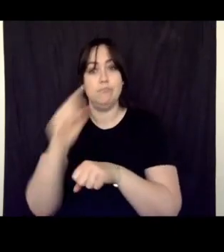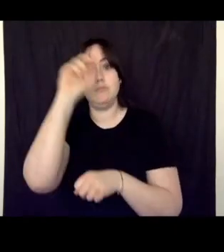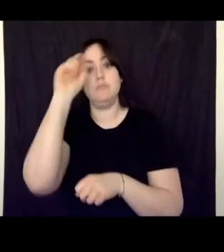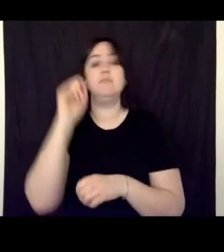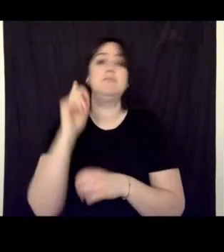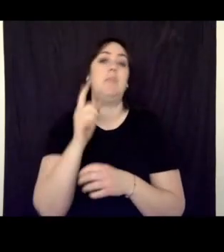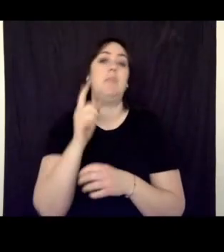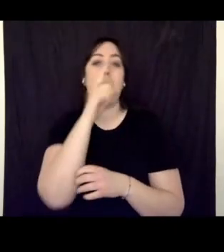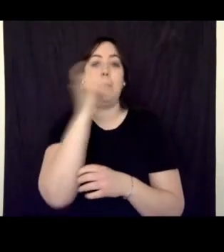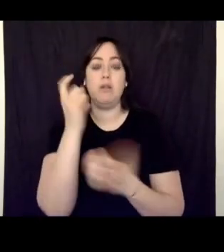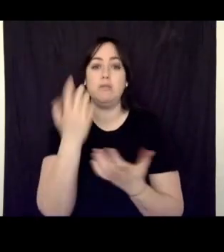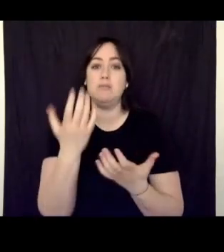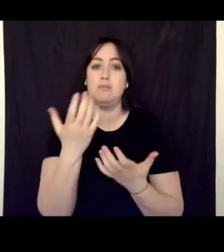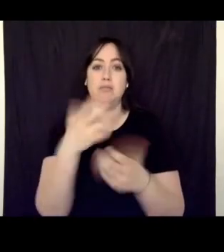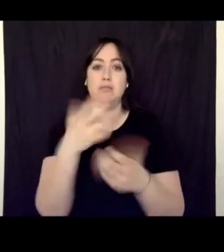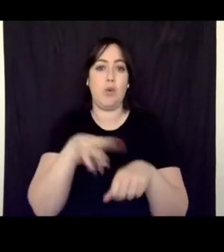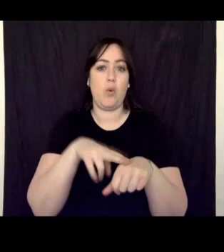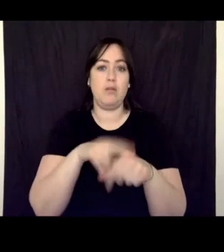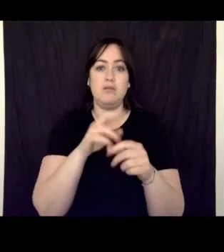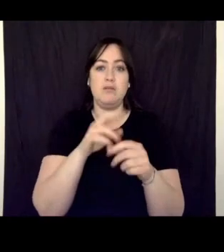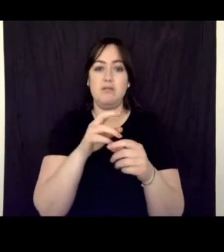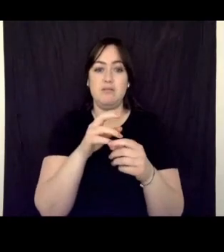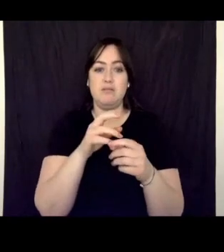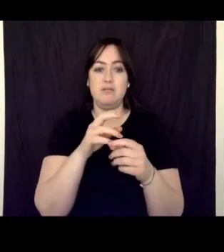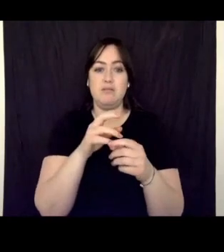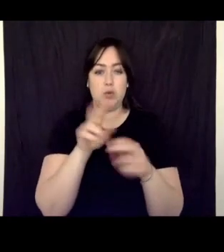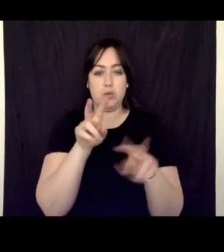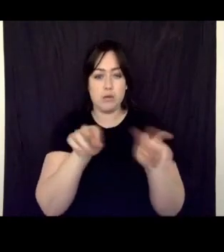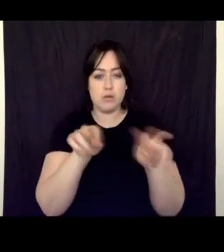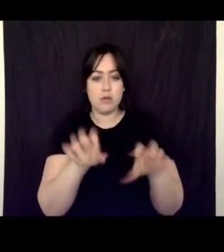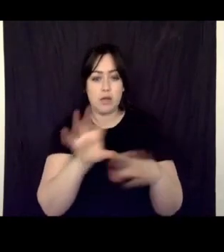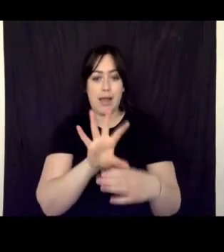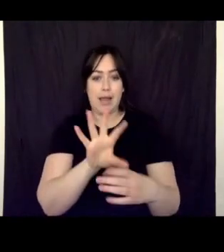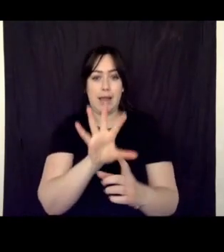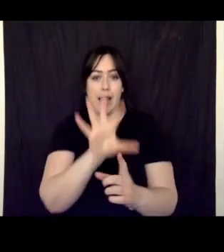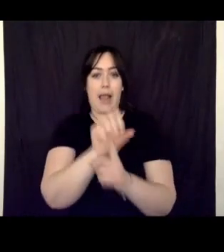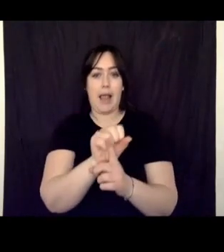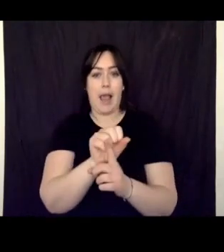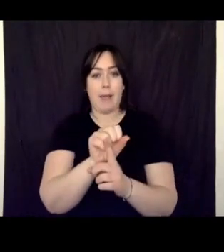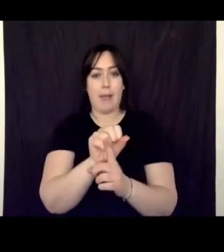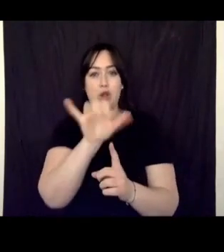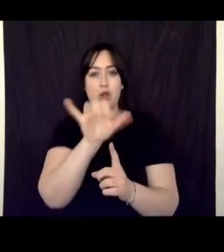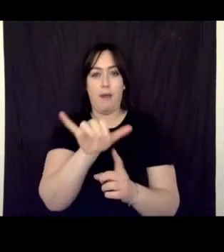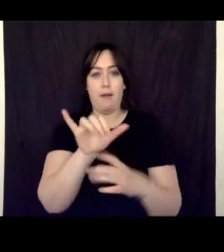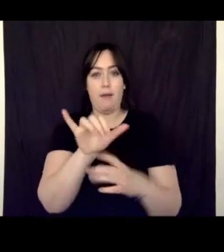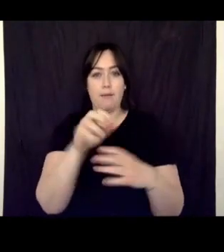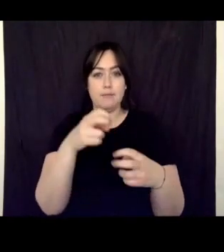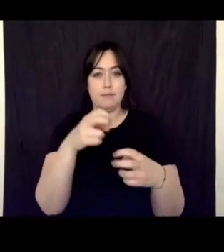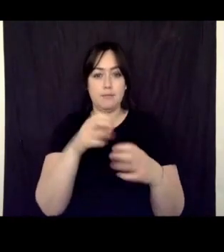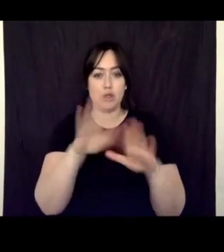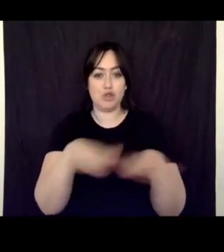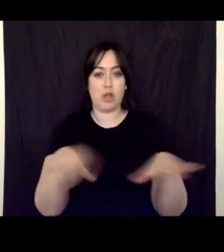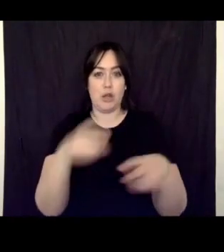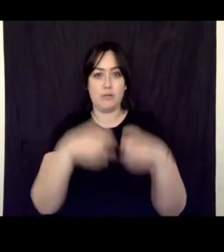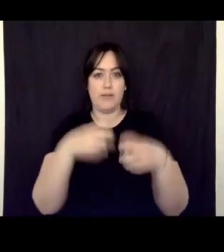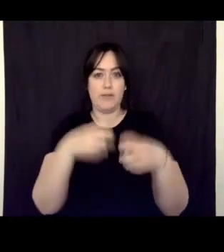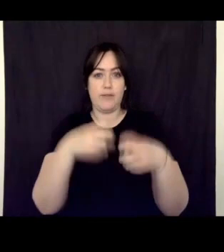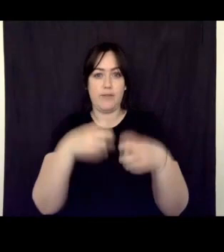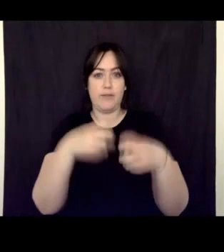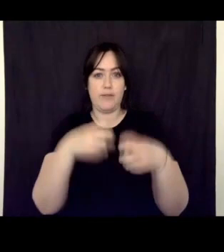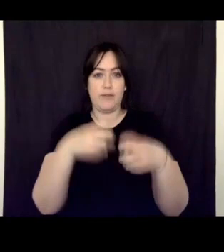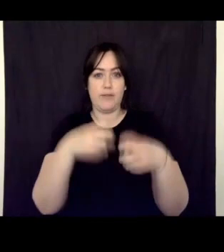course, capturing difficulty in functioning among children is particularly complex for a number of